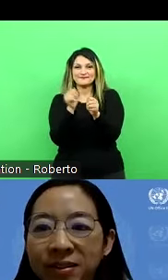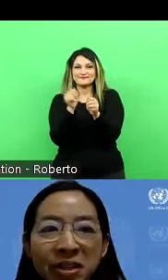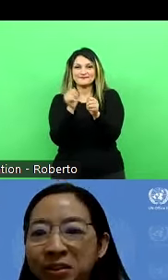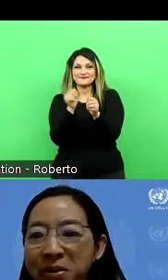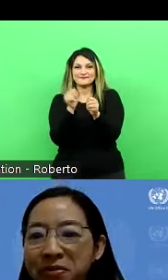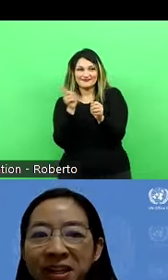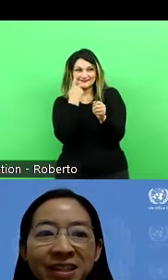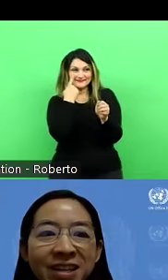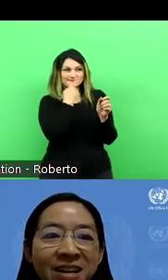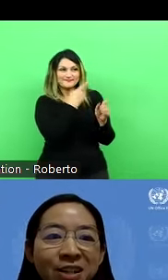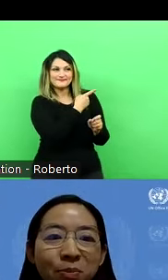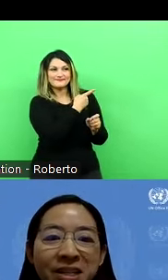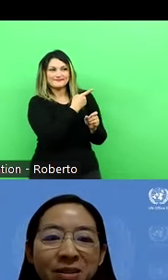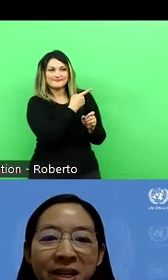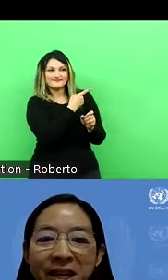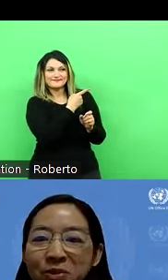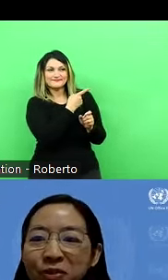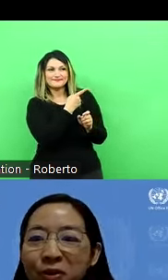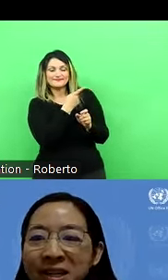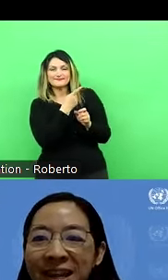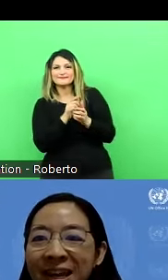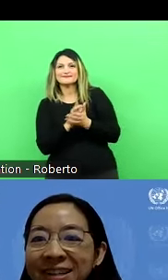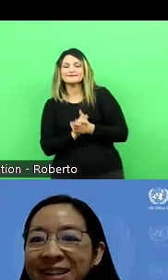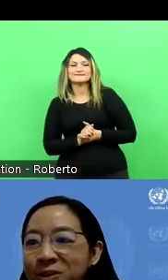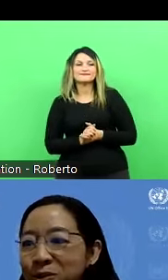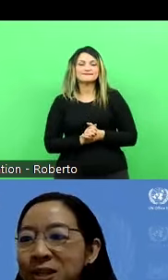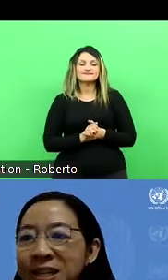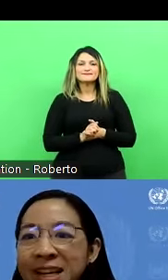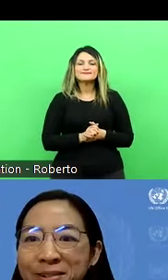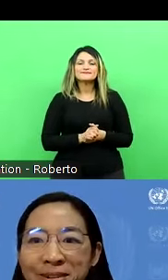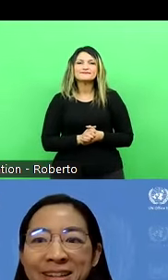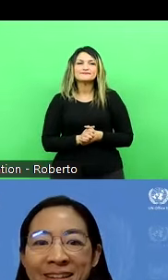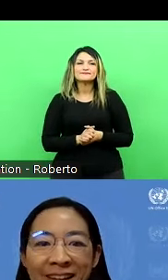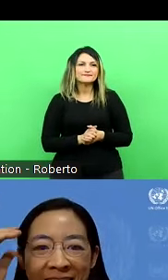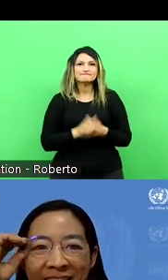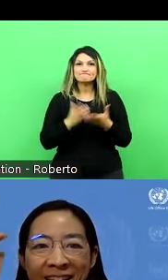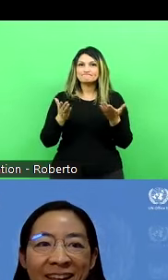hope you can all hear me fine. So please pick up your phone again and go to Slido.